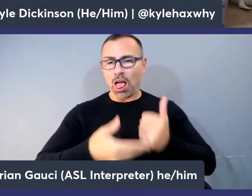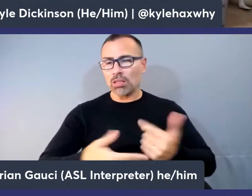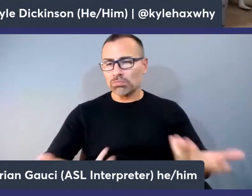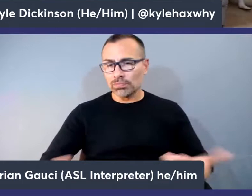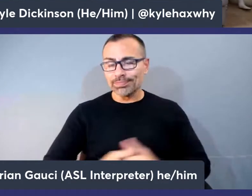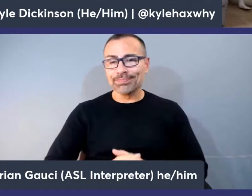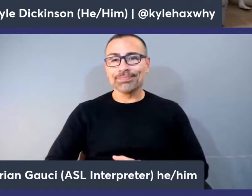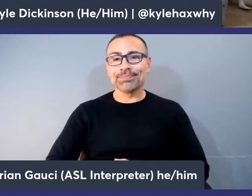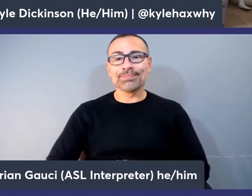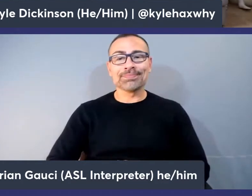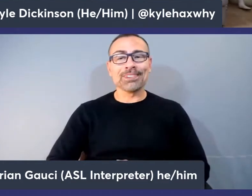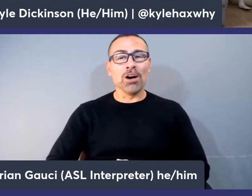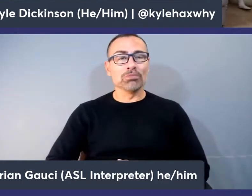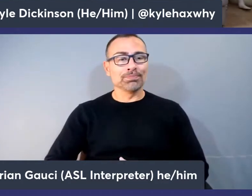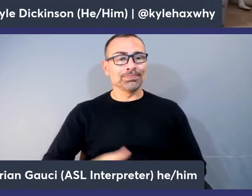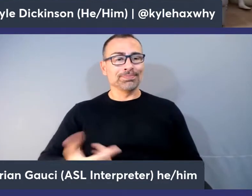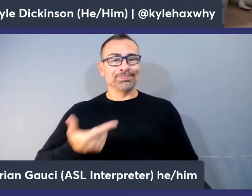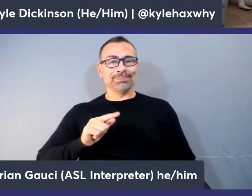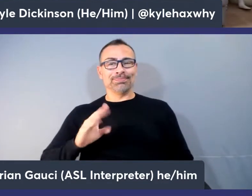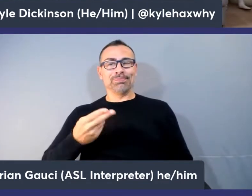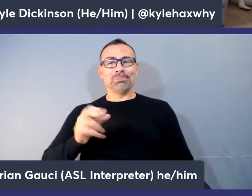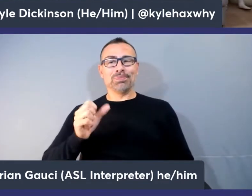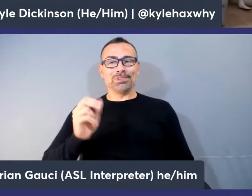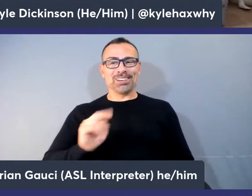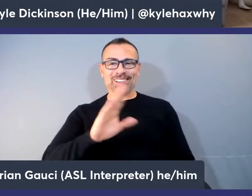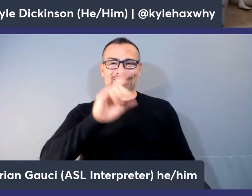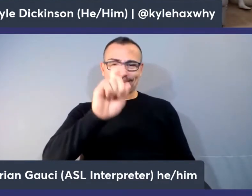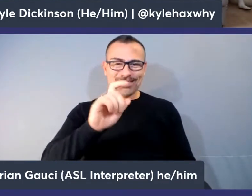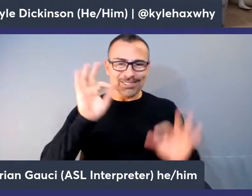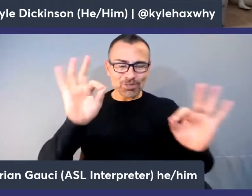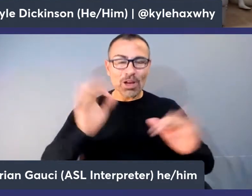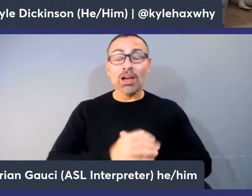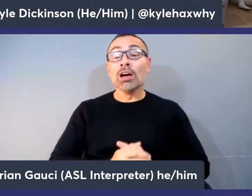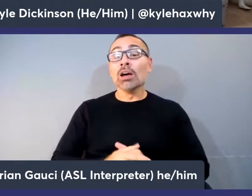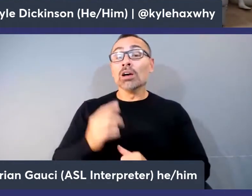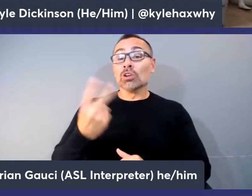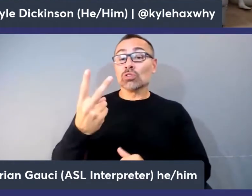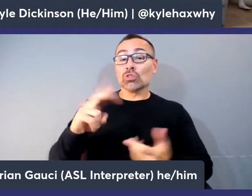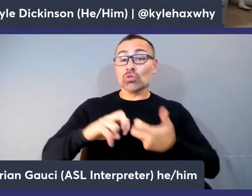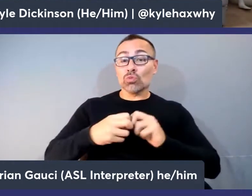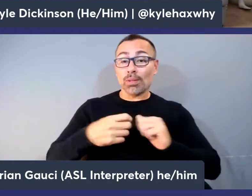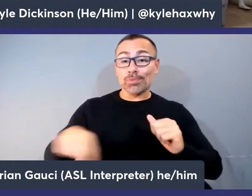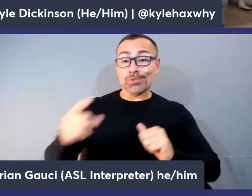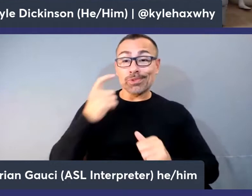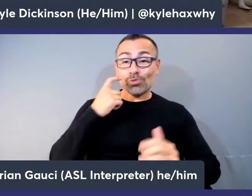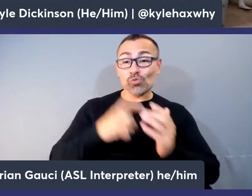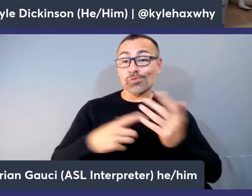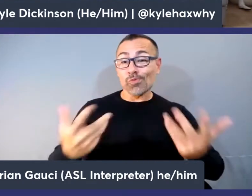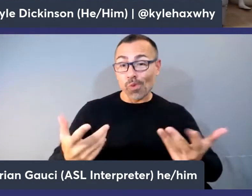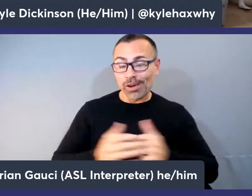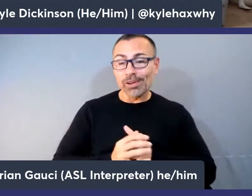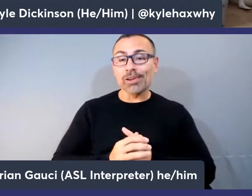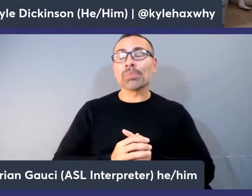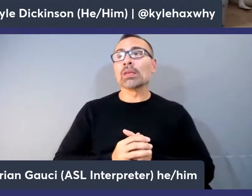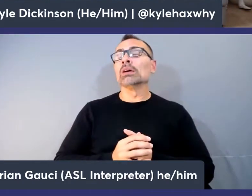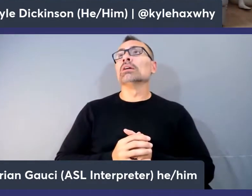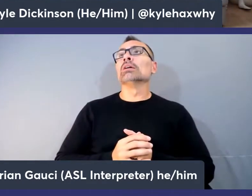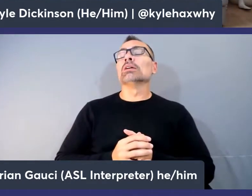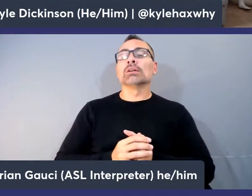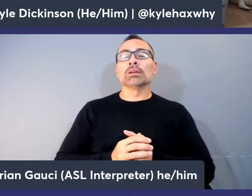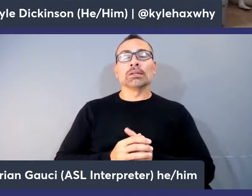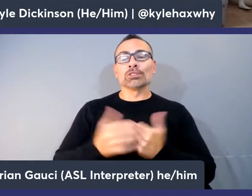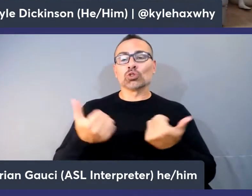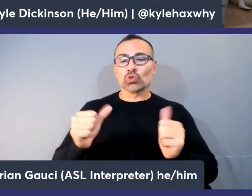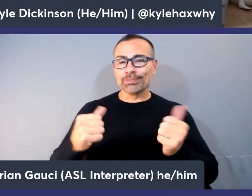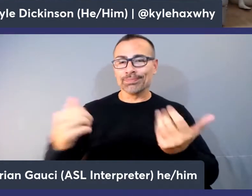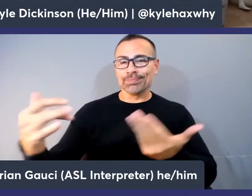Aaron. So the two major problems that we saw automotive customers had when it comes to data collection